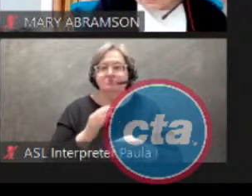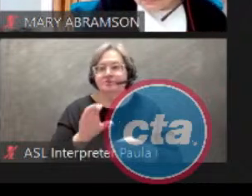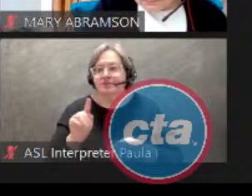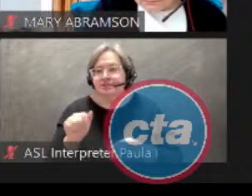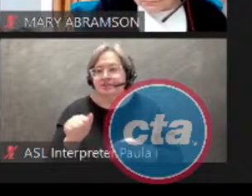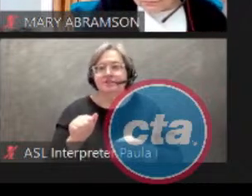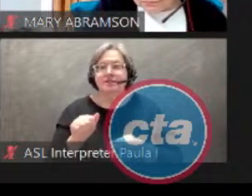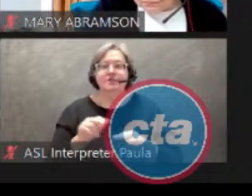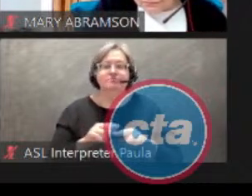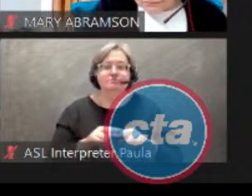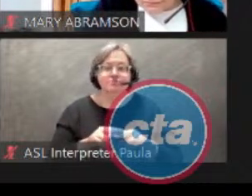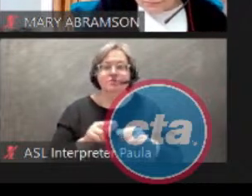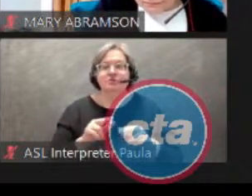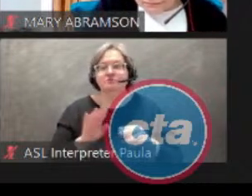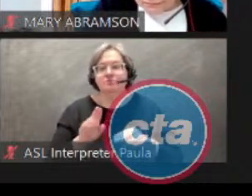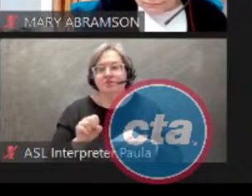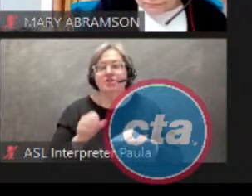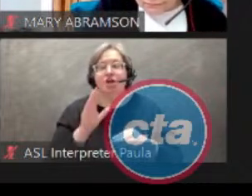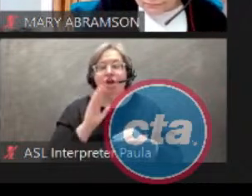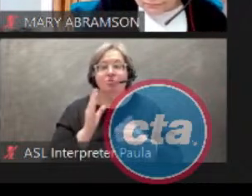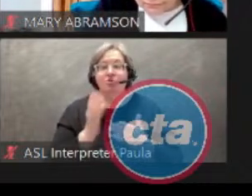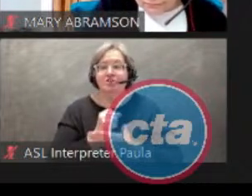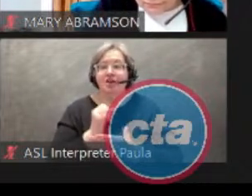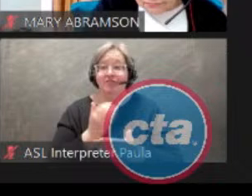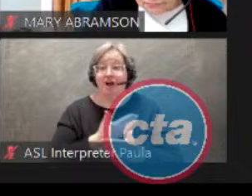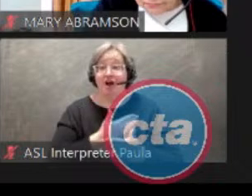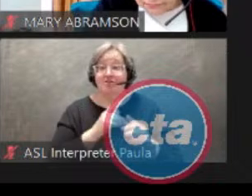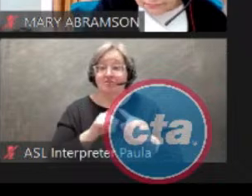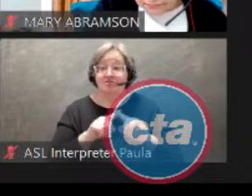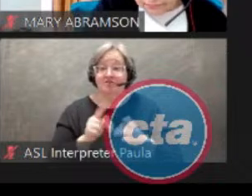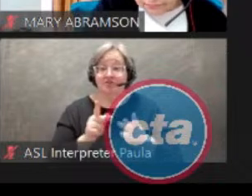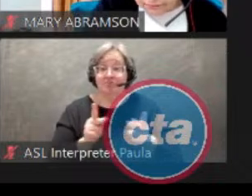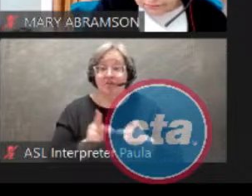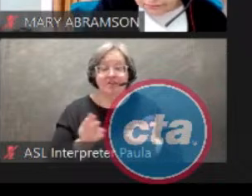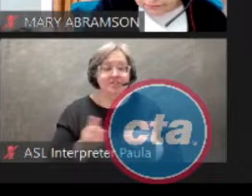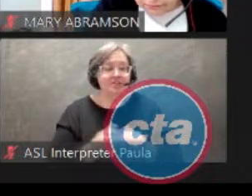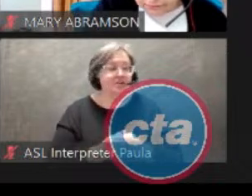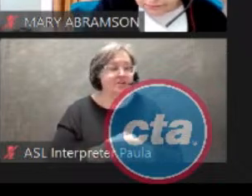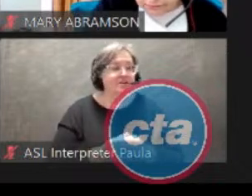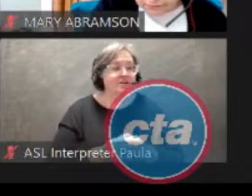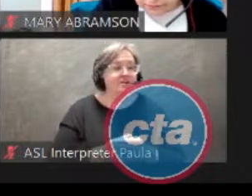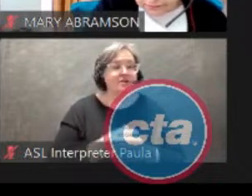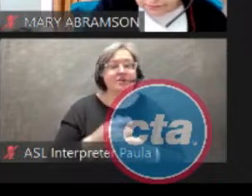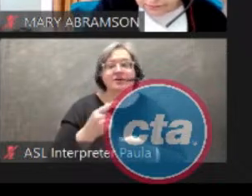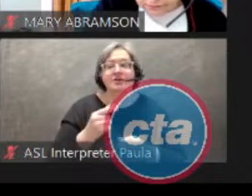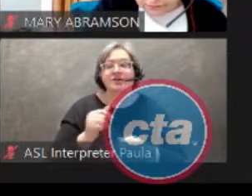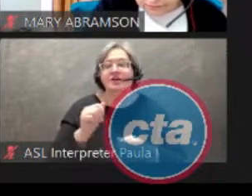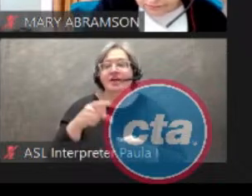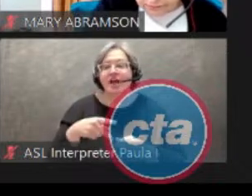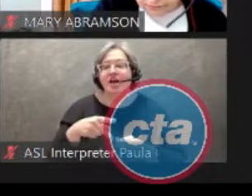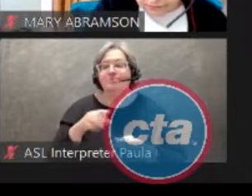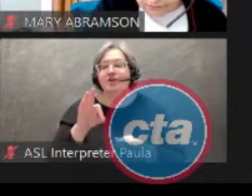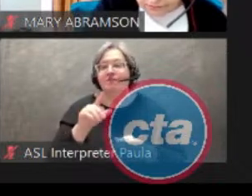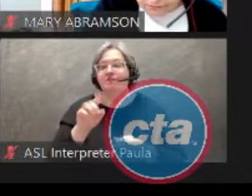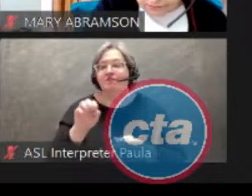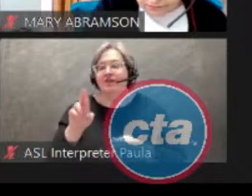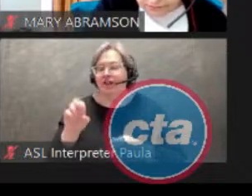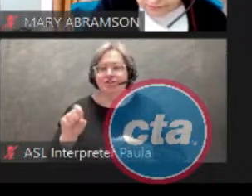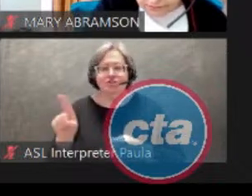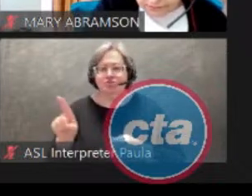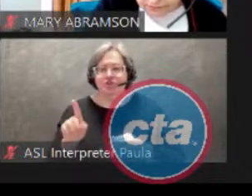take advantage of our various attractions here in Chicago. We're looking at, gap fillers availability, where are they,